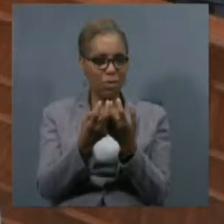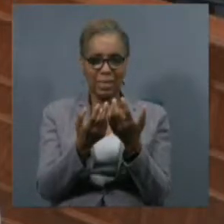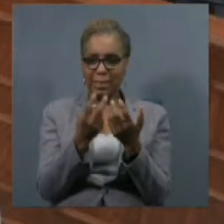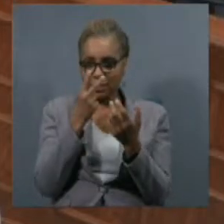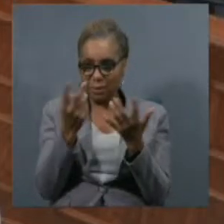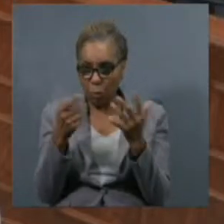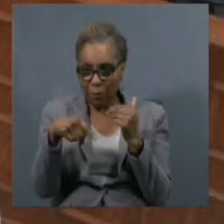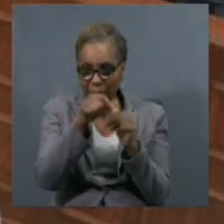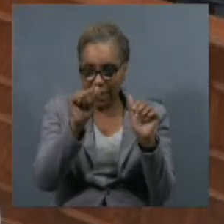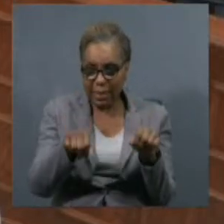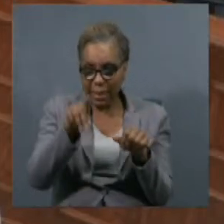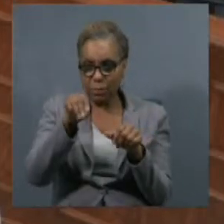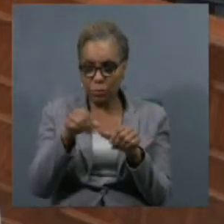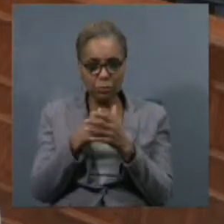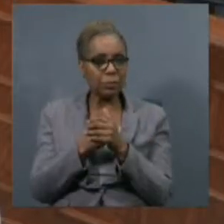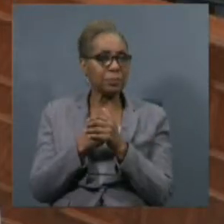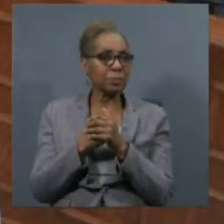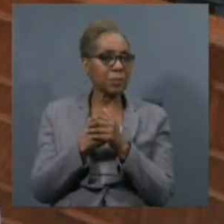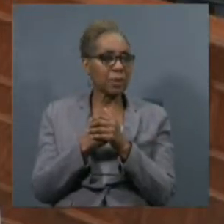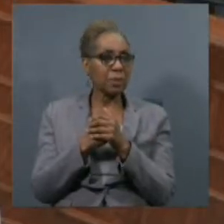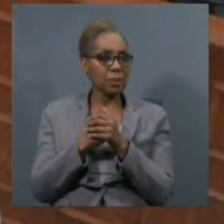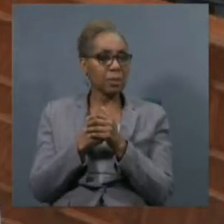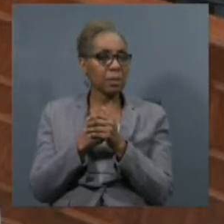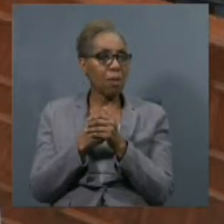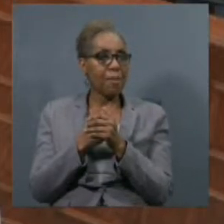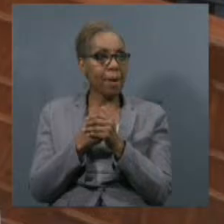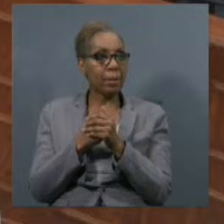can do to get everybody worked out.